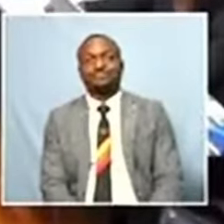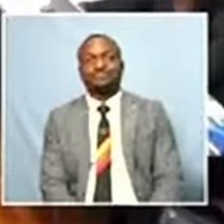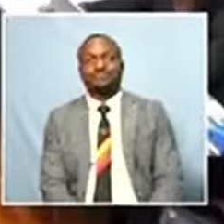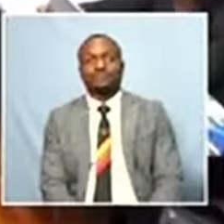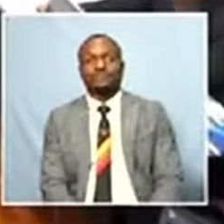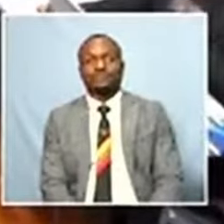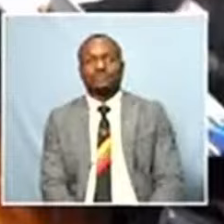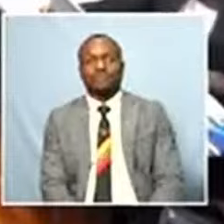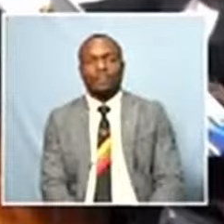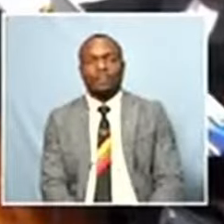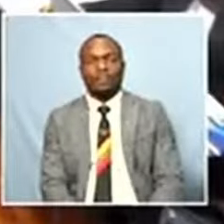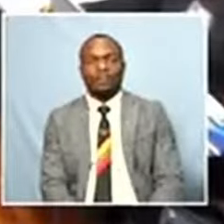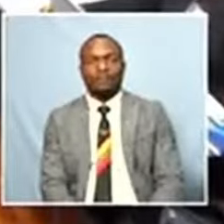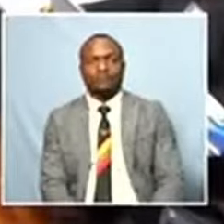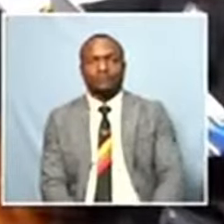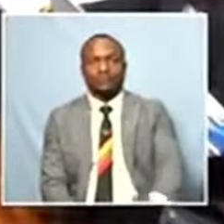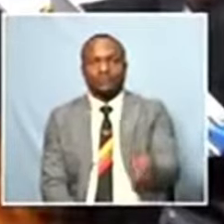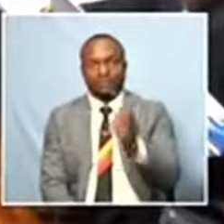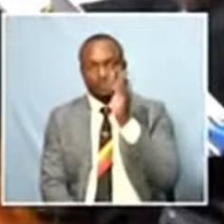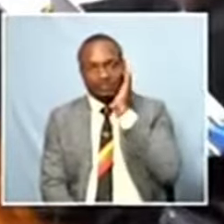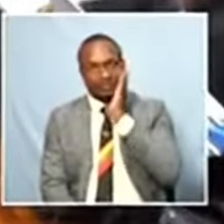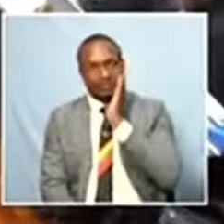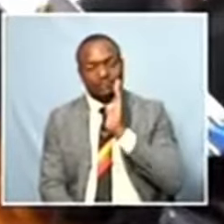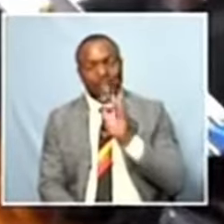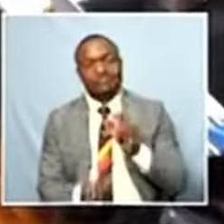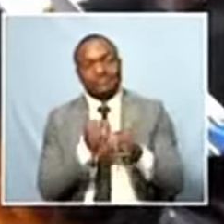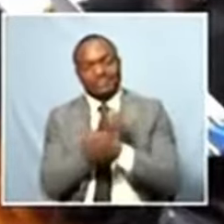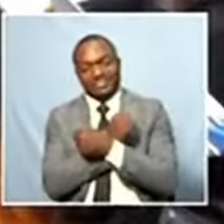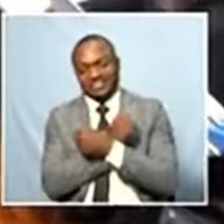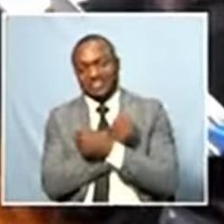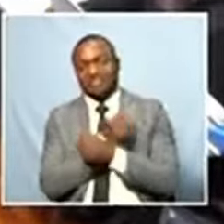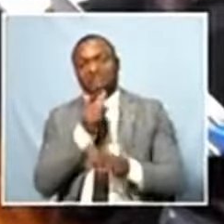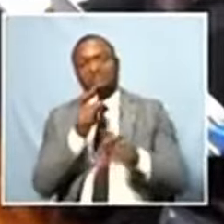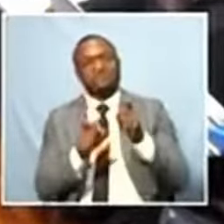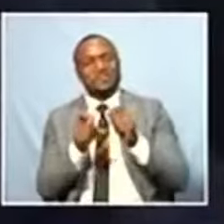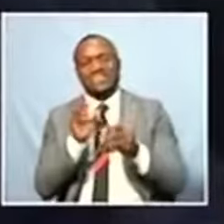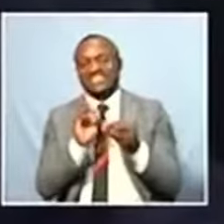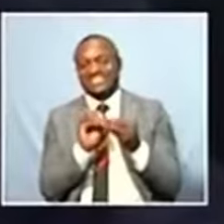Thank you, Chair. You've distracted me because you know I love milk a lot.